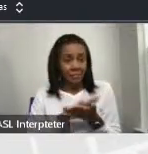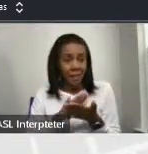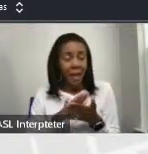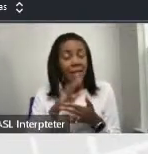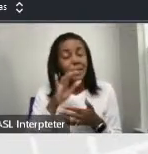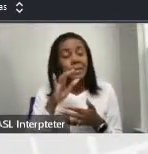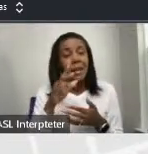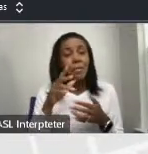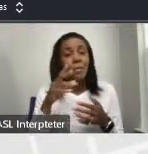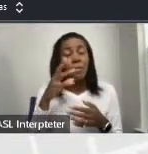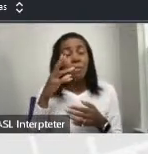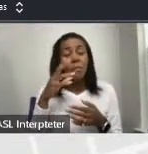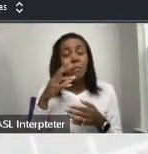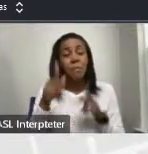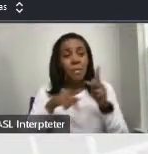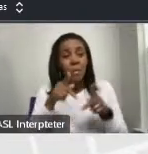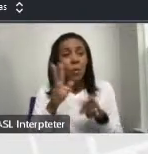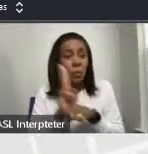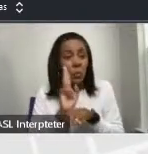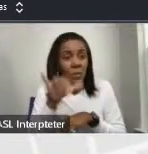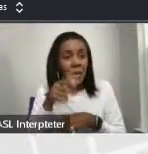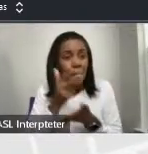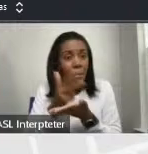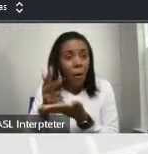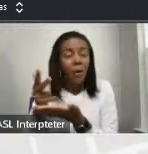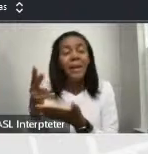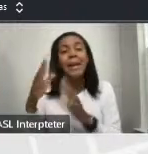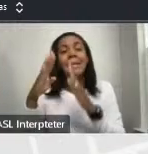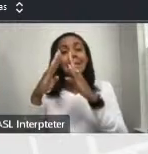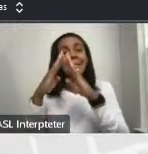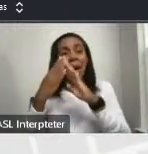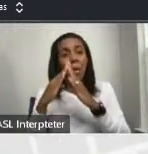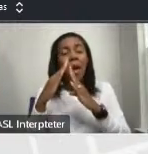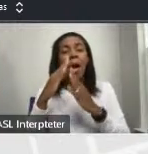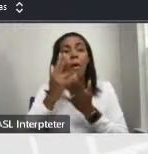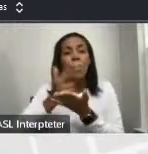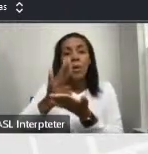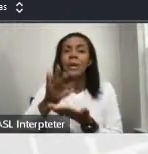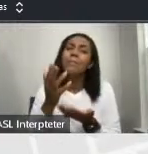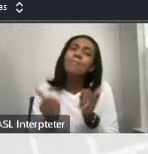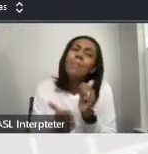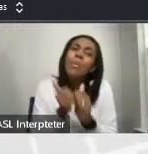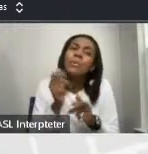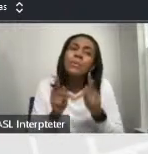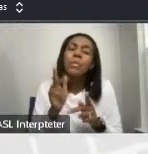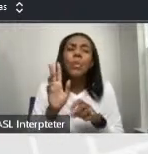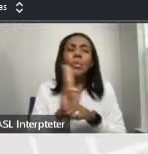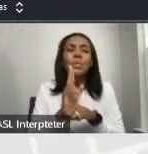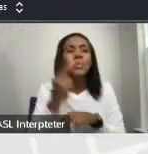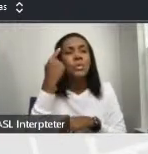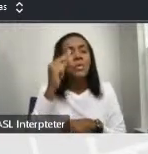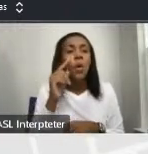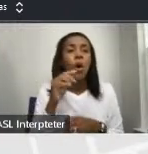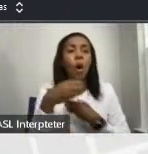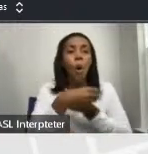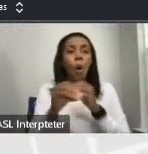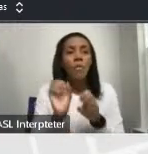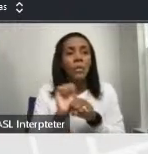parking is the downtown parking is mostly needed for office